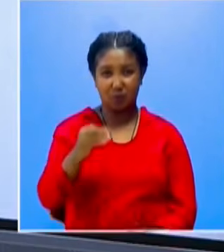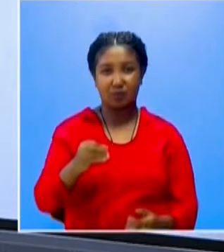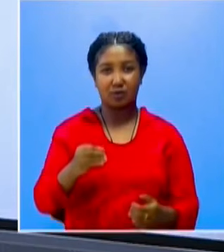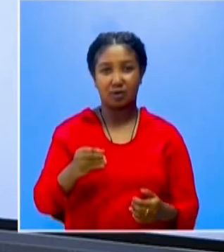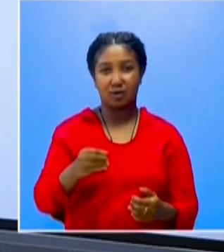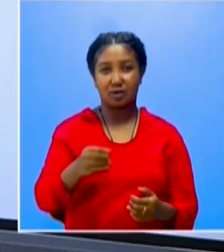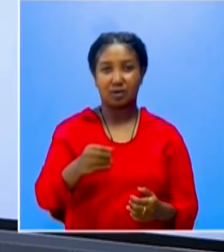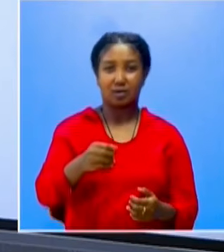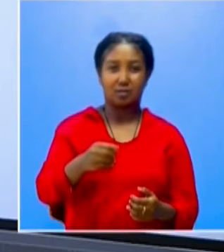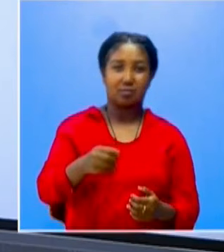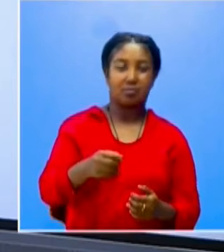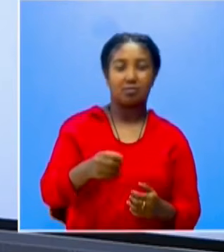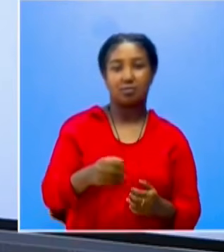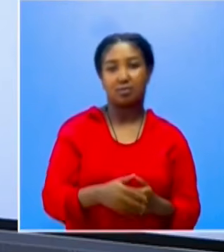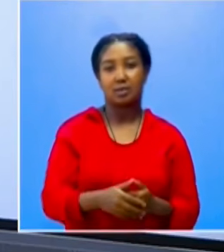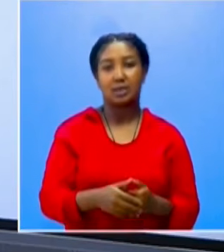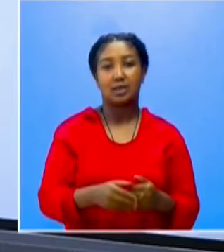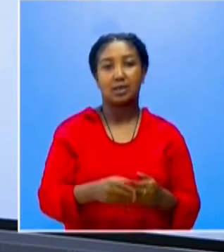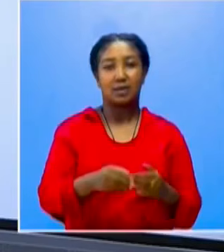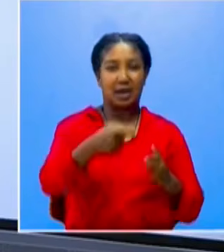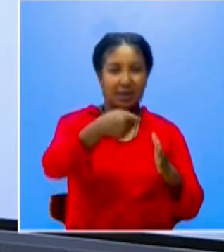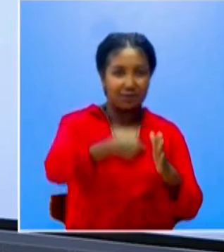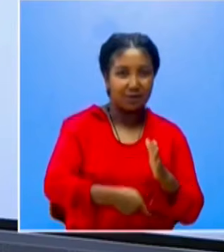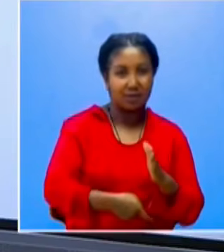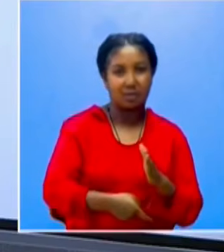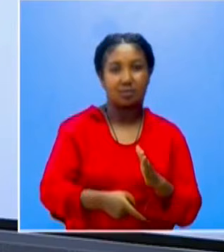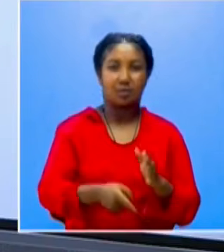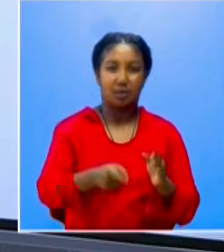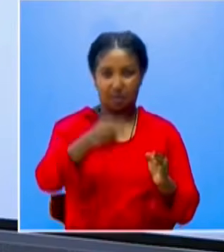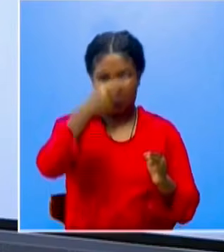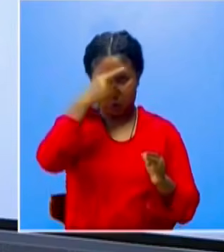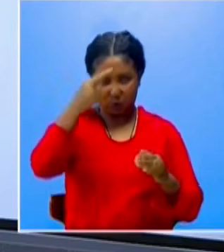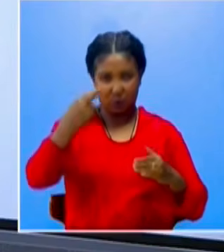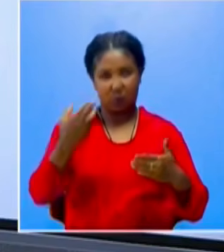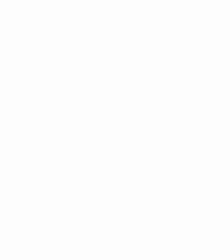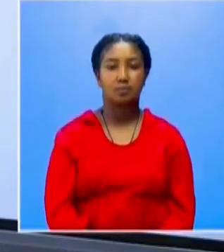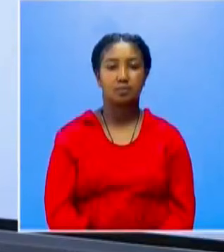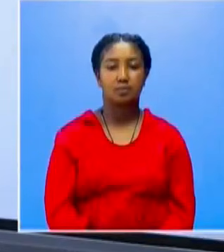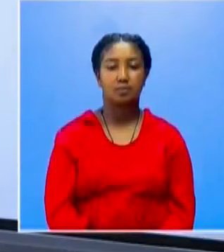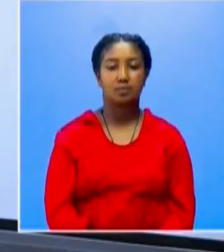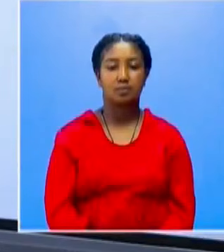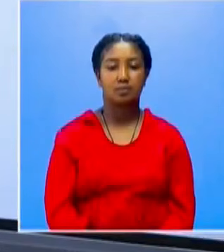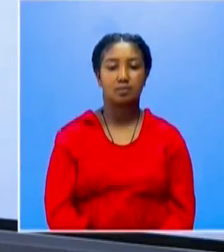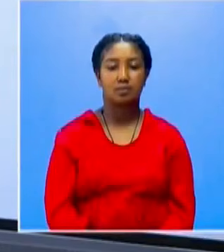cause, effect, and now effect because of and cause.